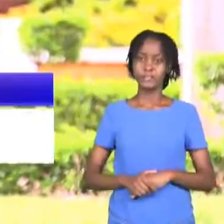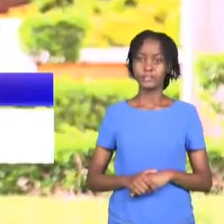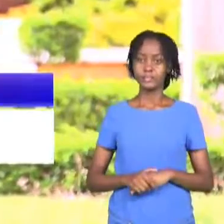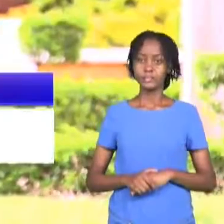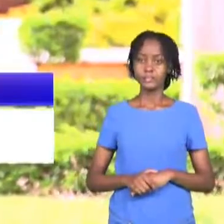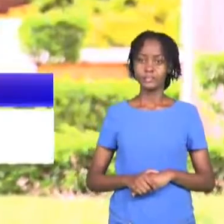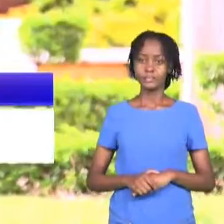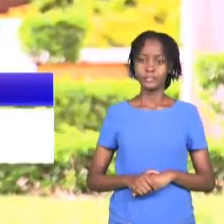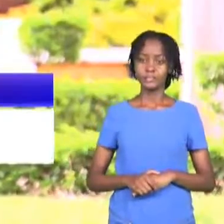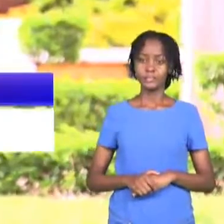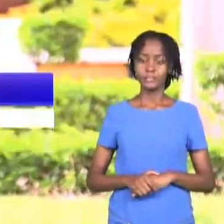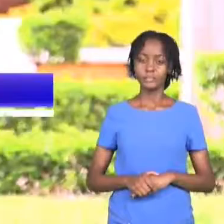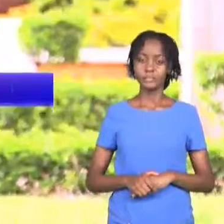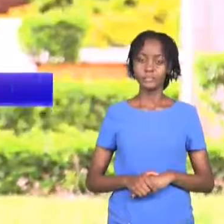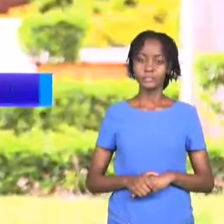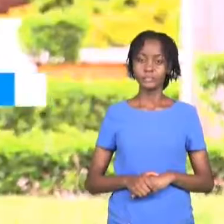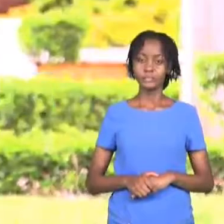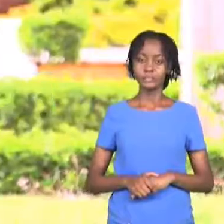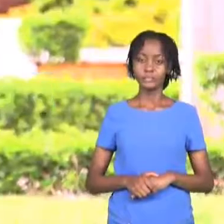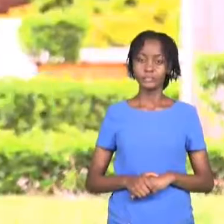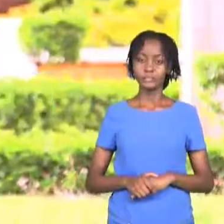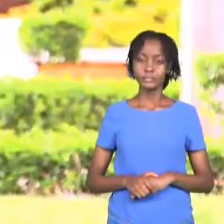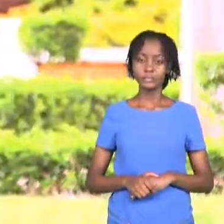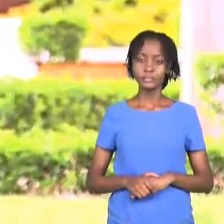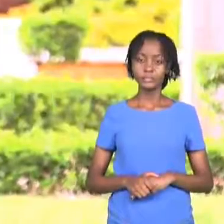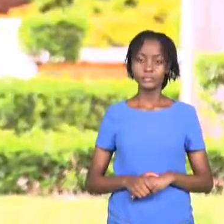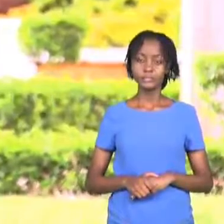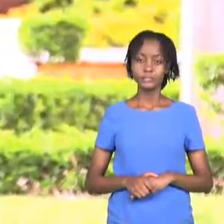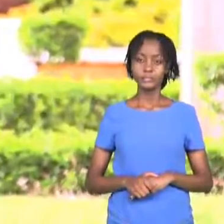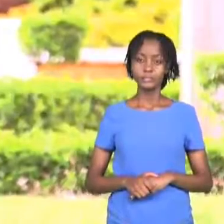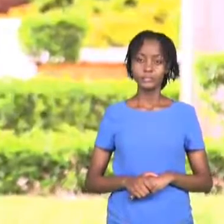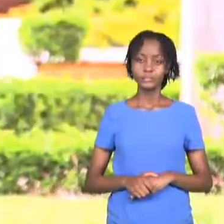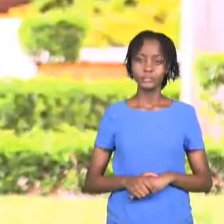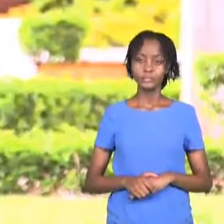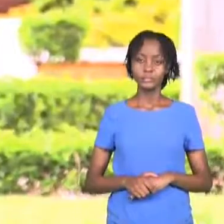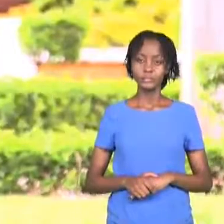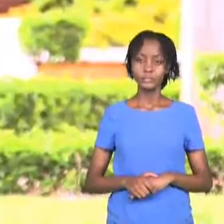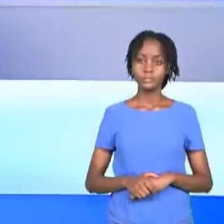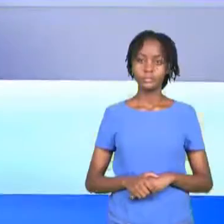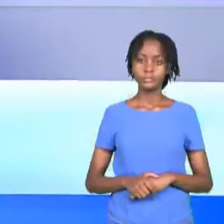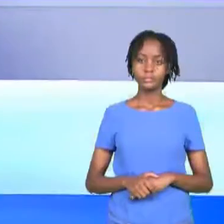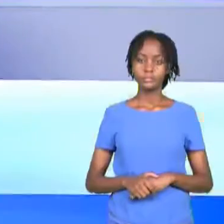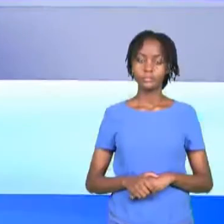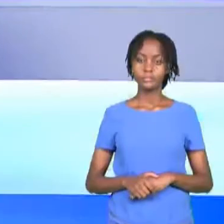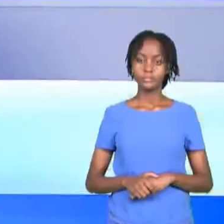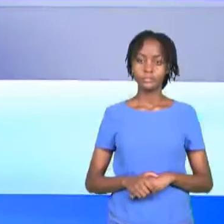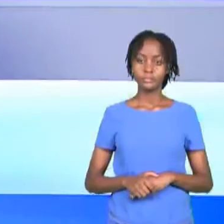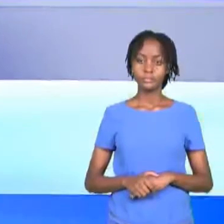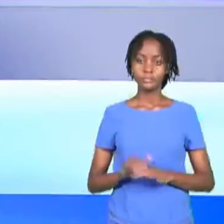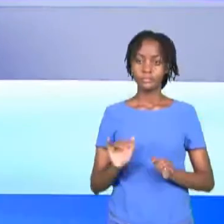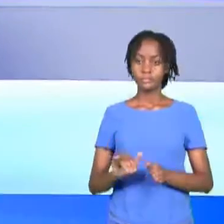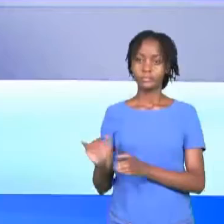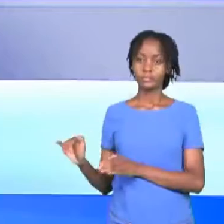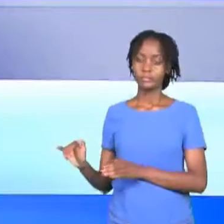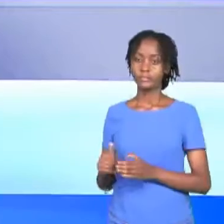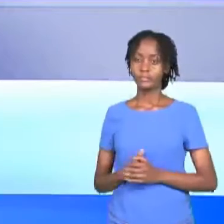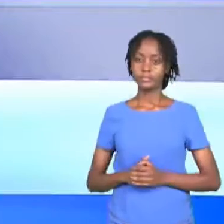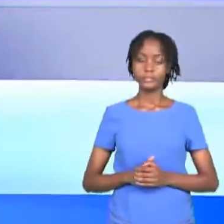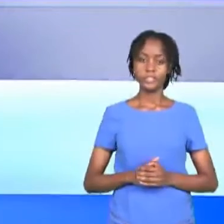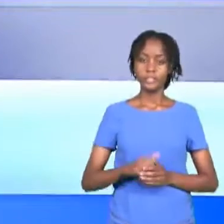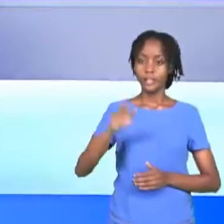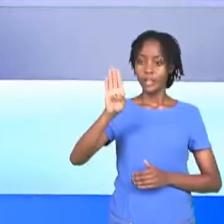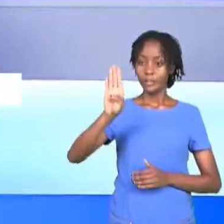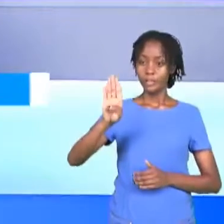David Kagina reporting for Switch TV from Kenyatta National Hospital, Nairobi. Now, the big club located